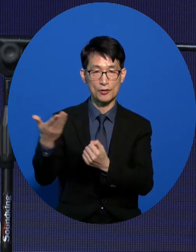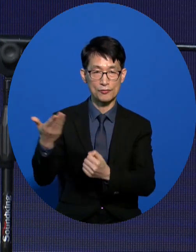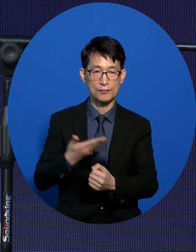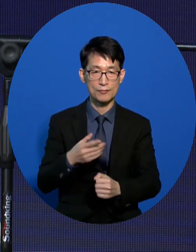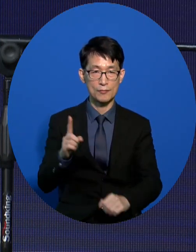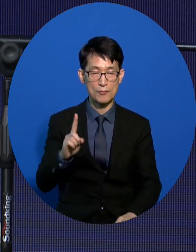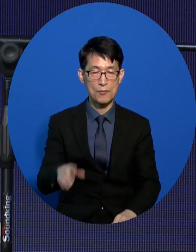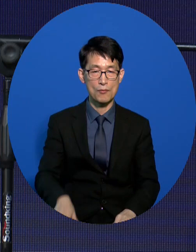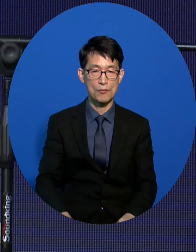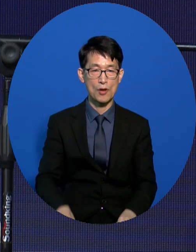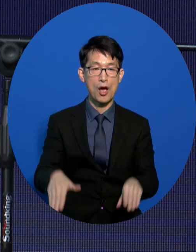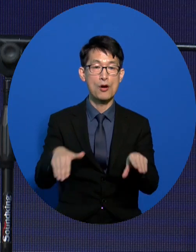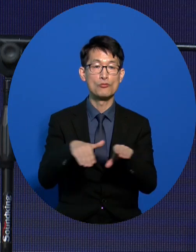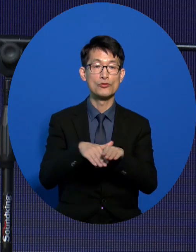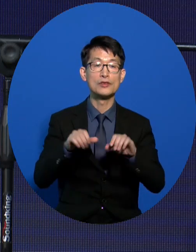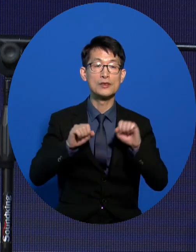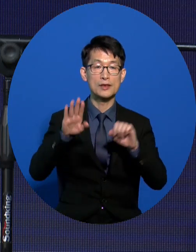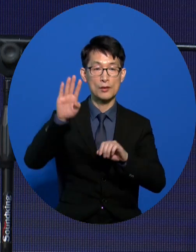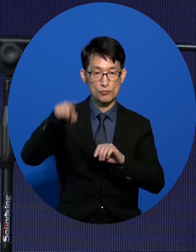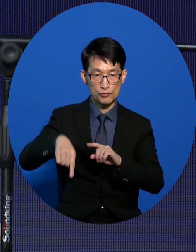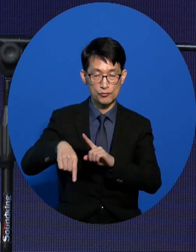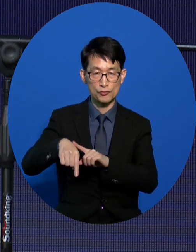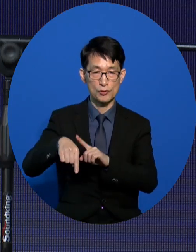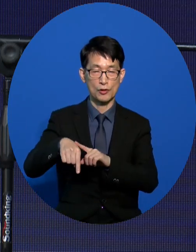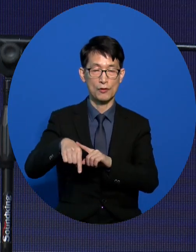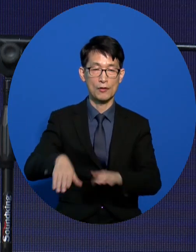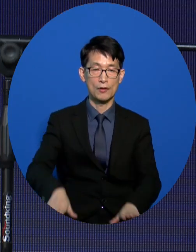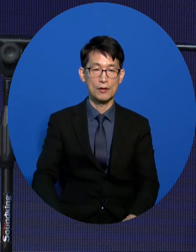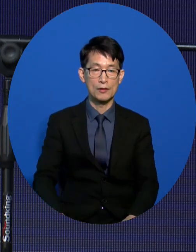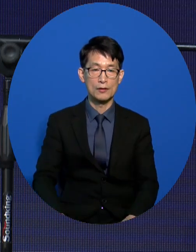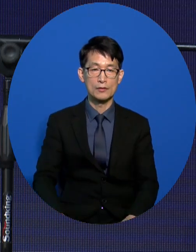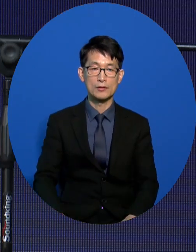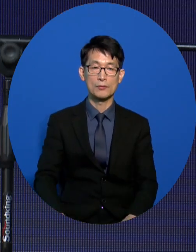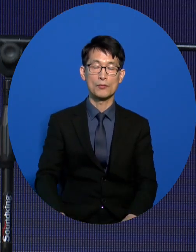Association of the Hearing Impaired,